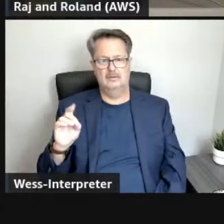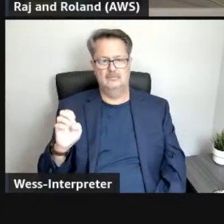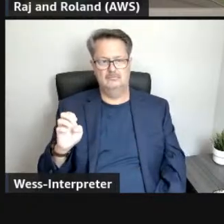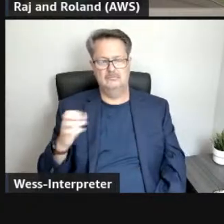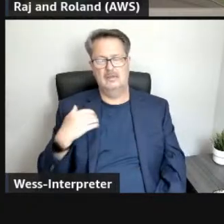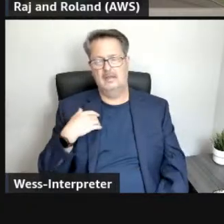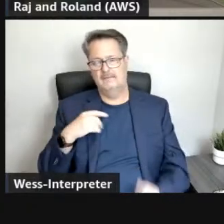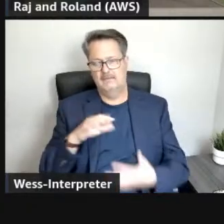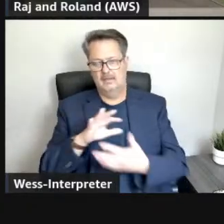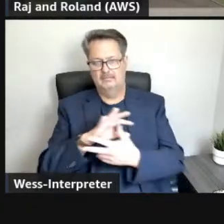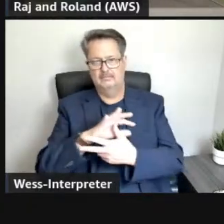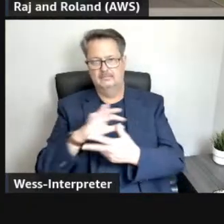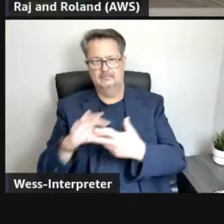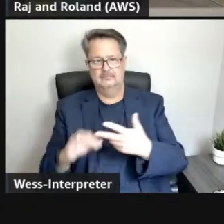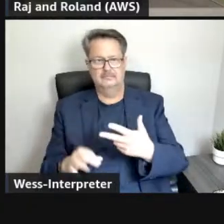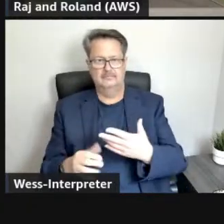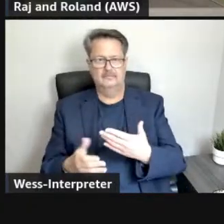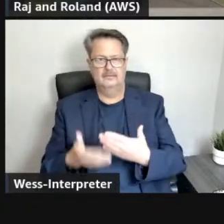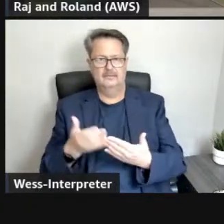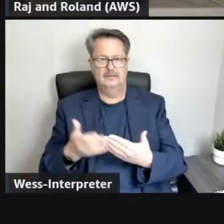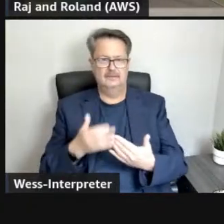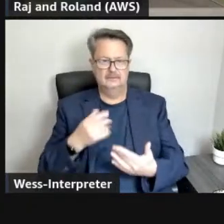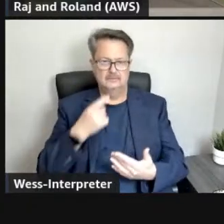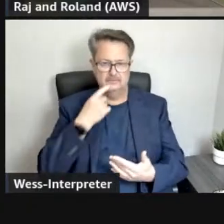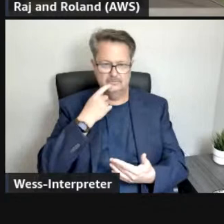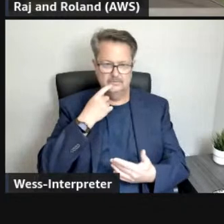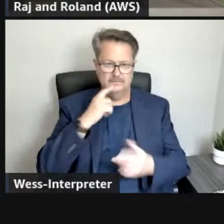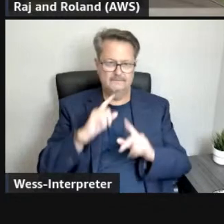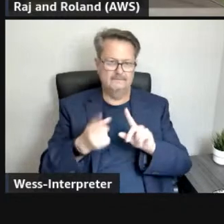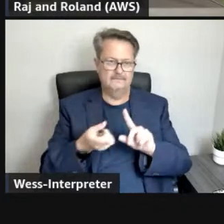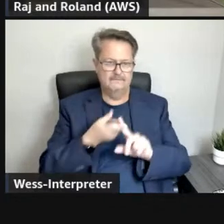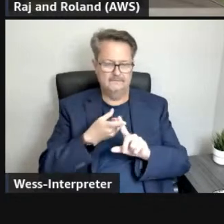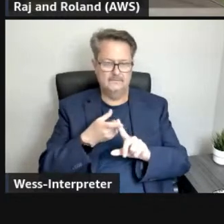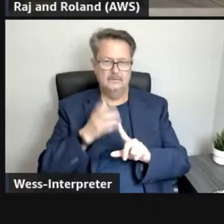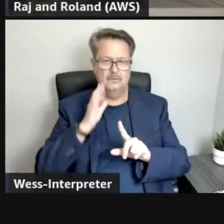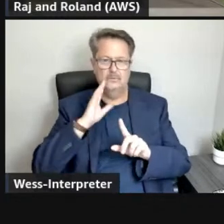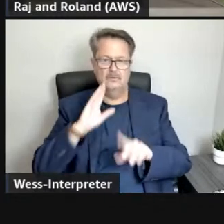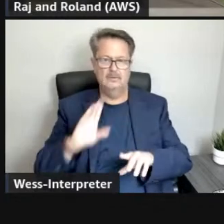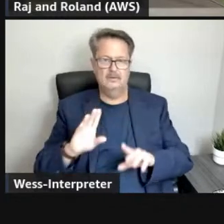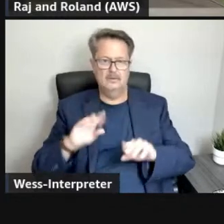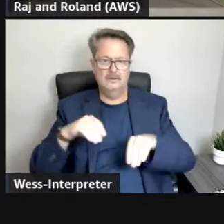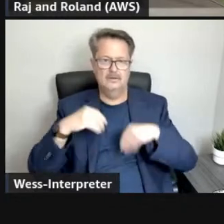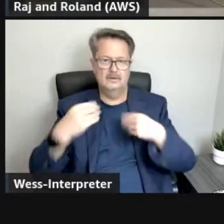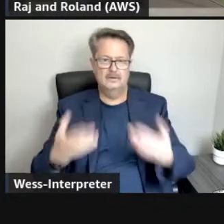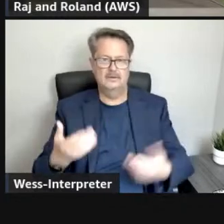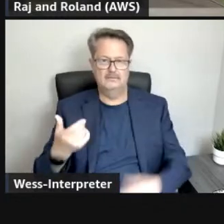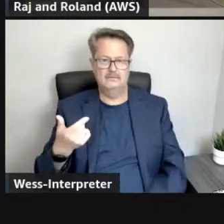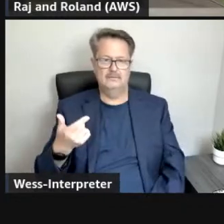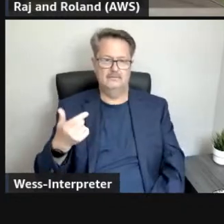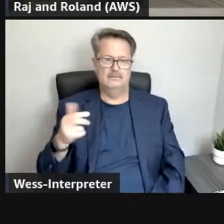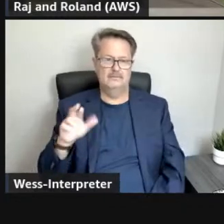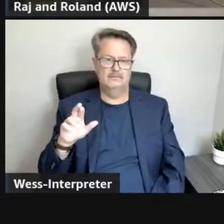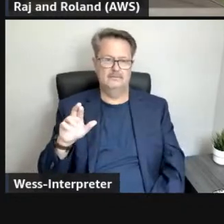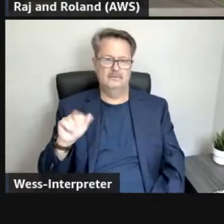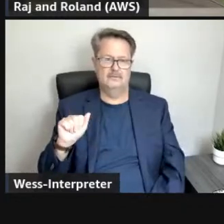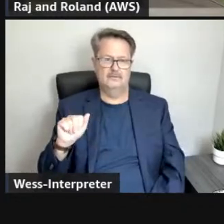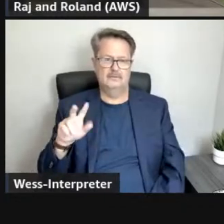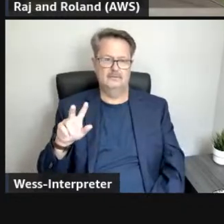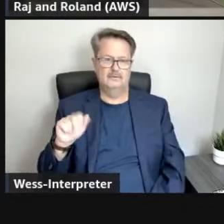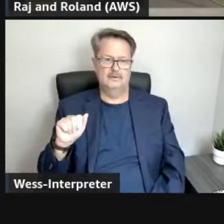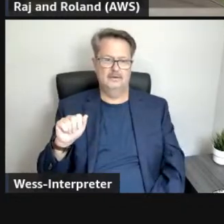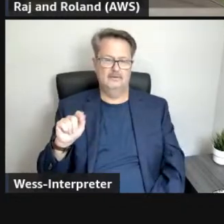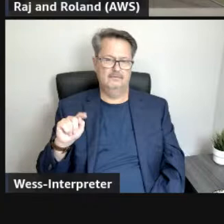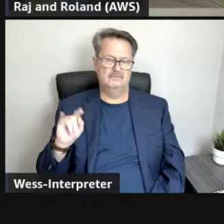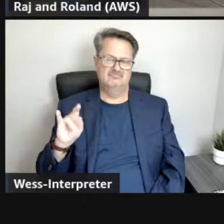regarding EC2s. AWS offers Spot and AWS Graviton. Spot is the unused EC2 capacity that